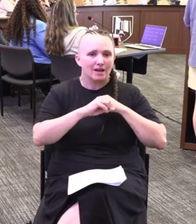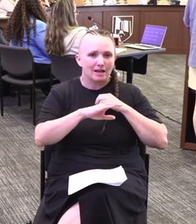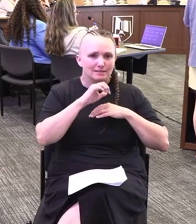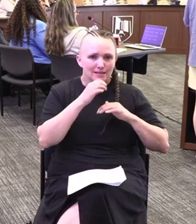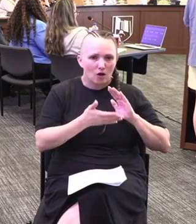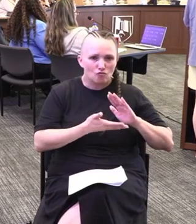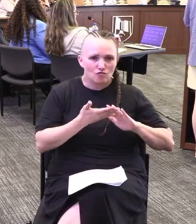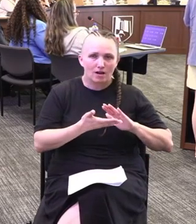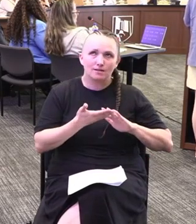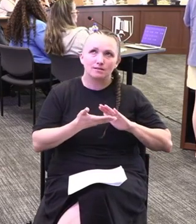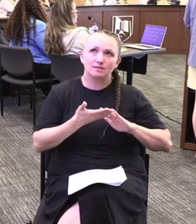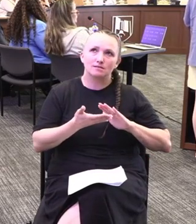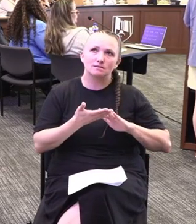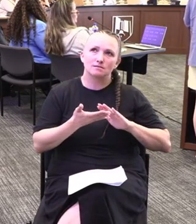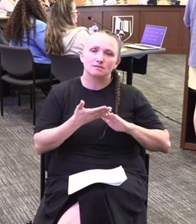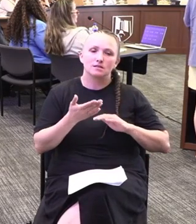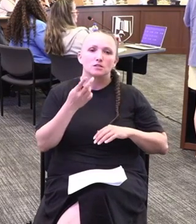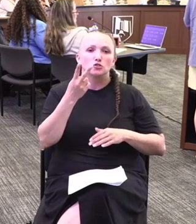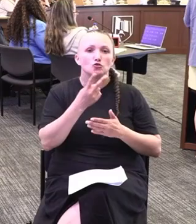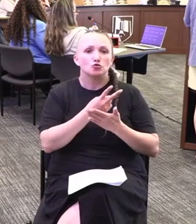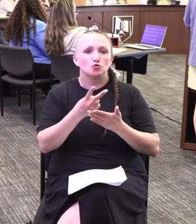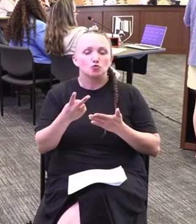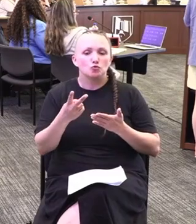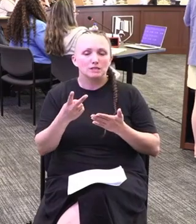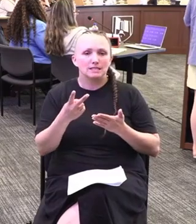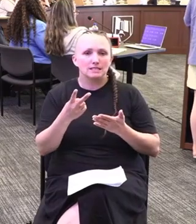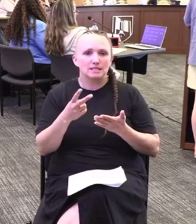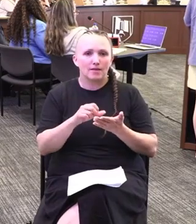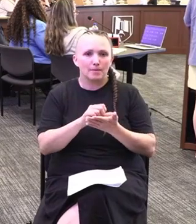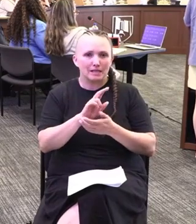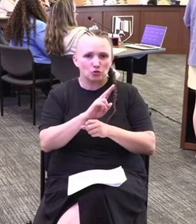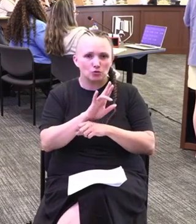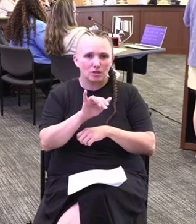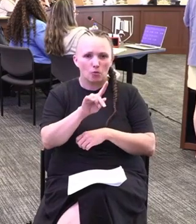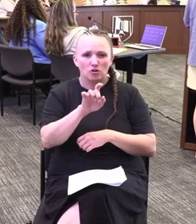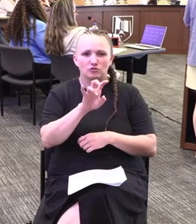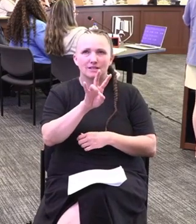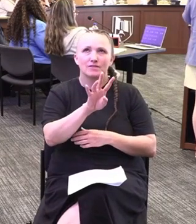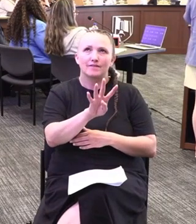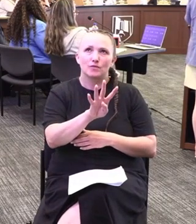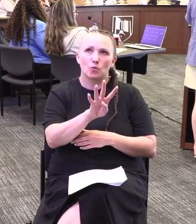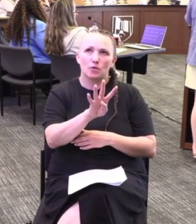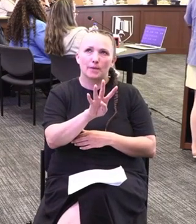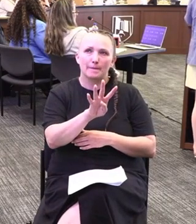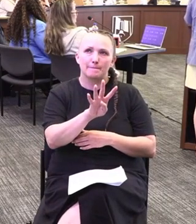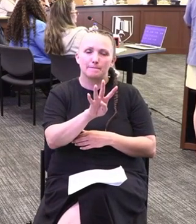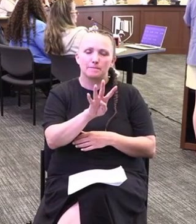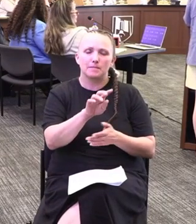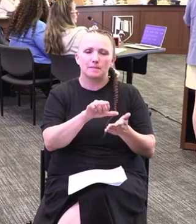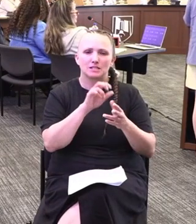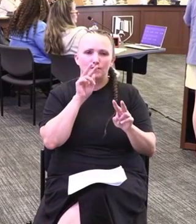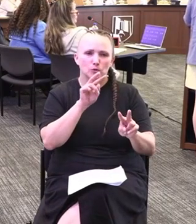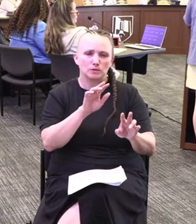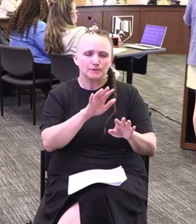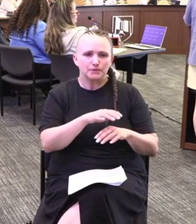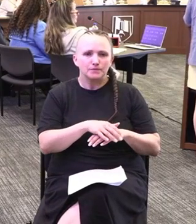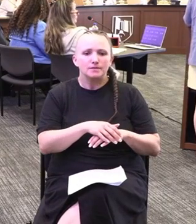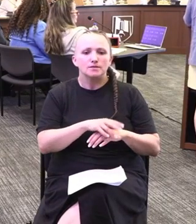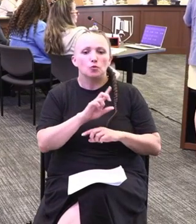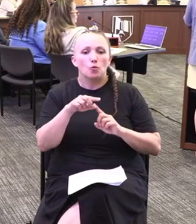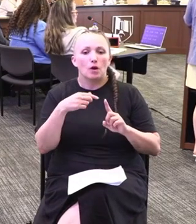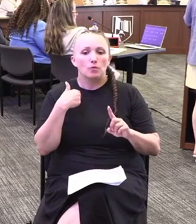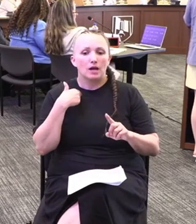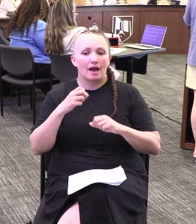week, 2 weeks worth of page views is 174. When we are running an ad for